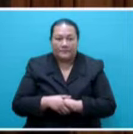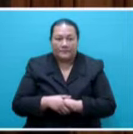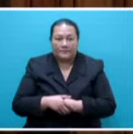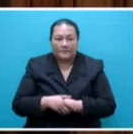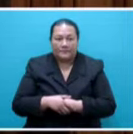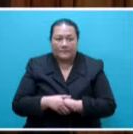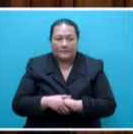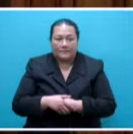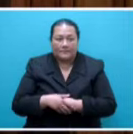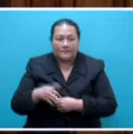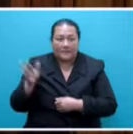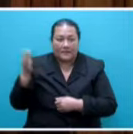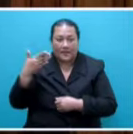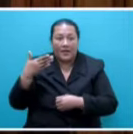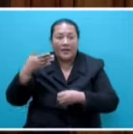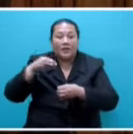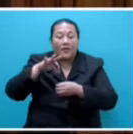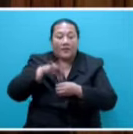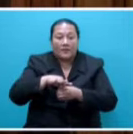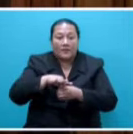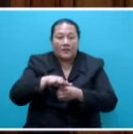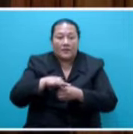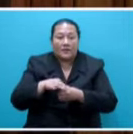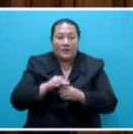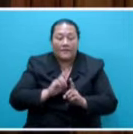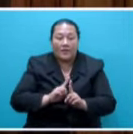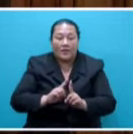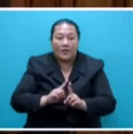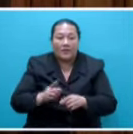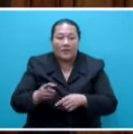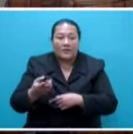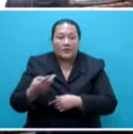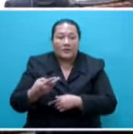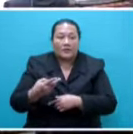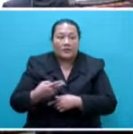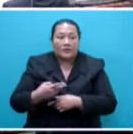The result of the vote as follows: 29 ayes, 15 noes, and 7 have not voted.